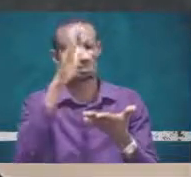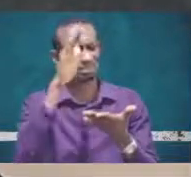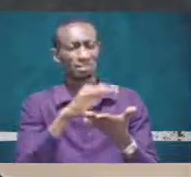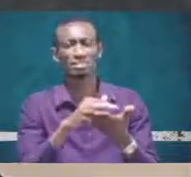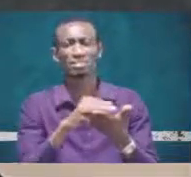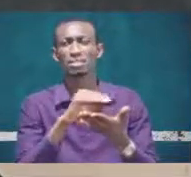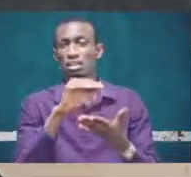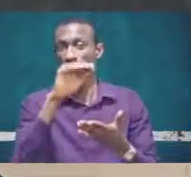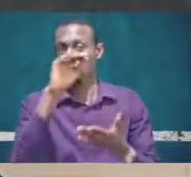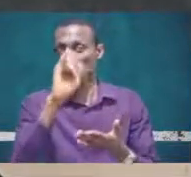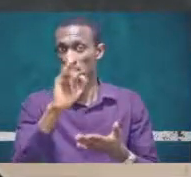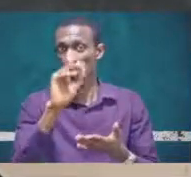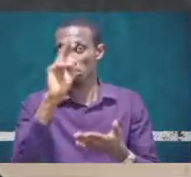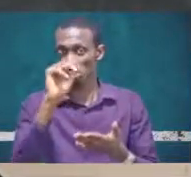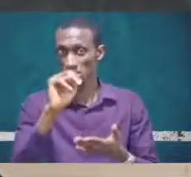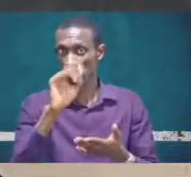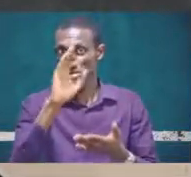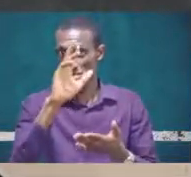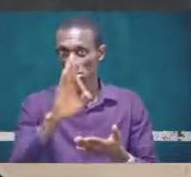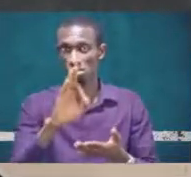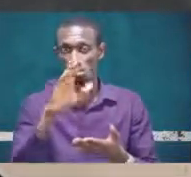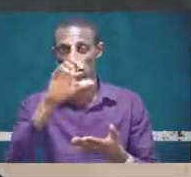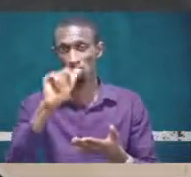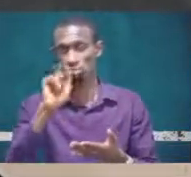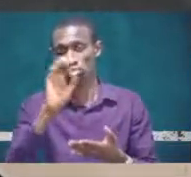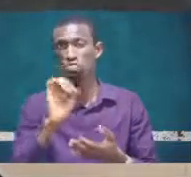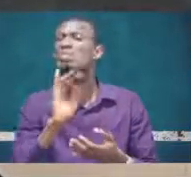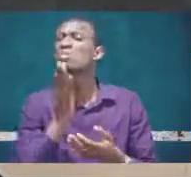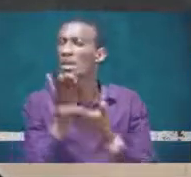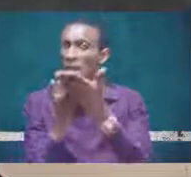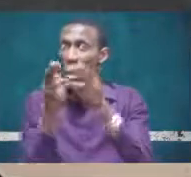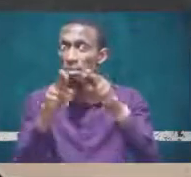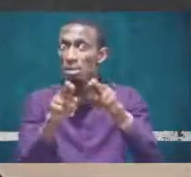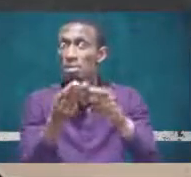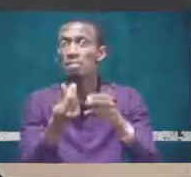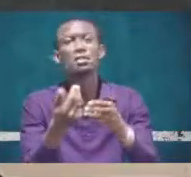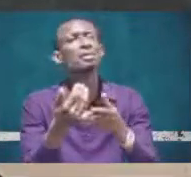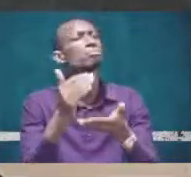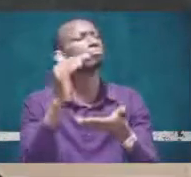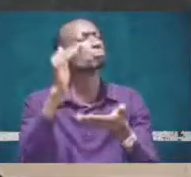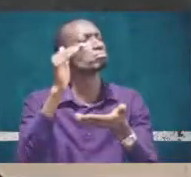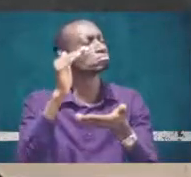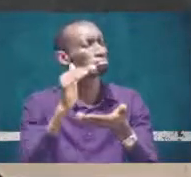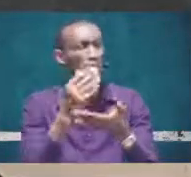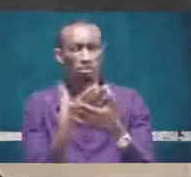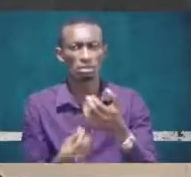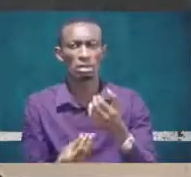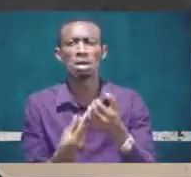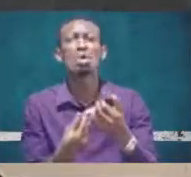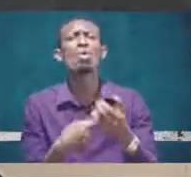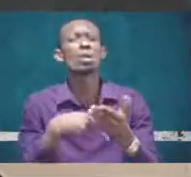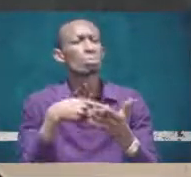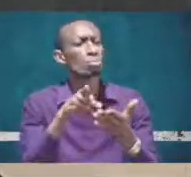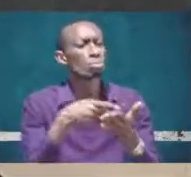an increase in prices, money is losing value. Because you're using a lot of money to purchase few goods.